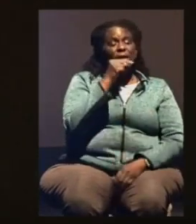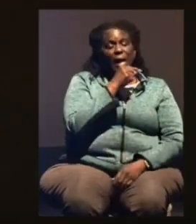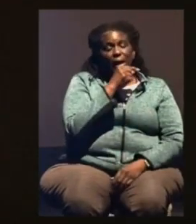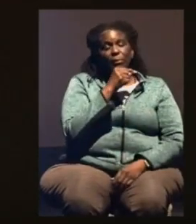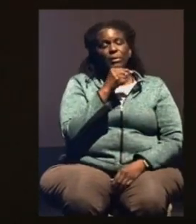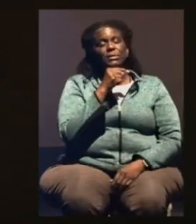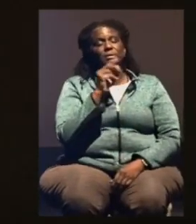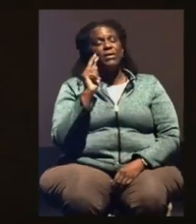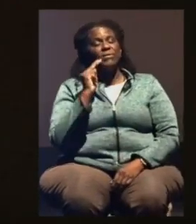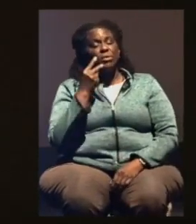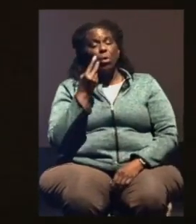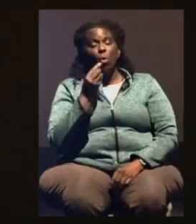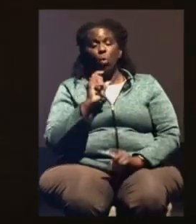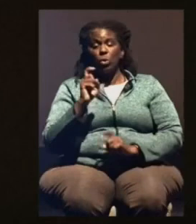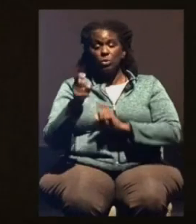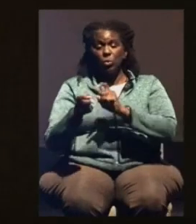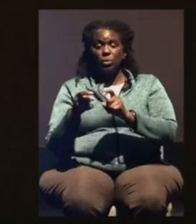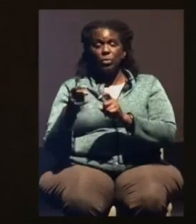you can